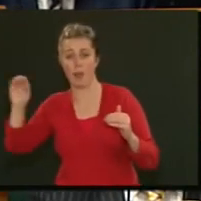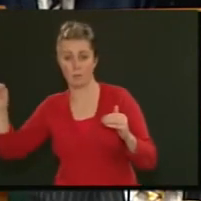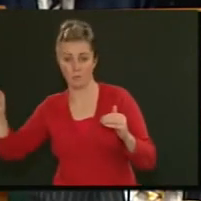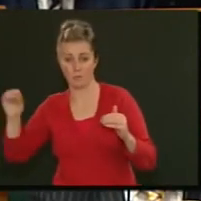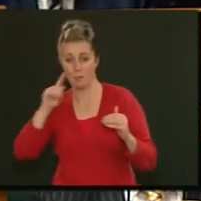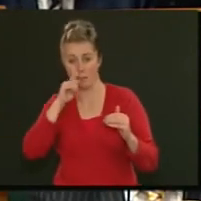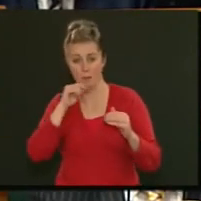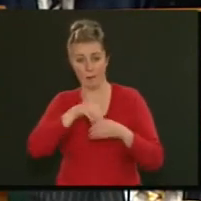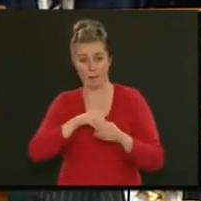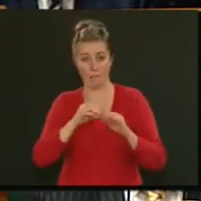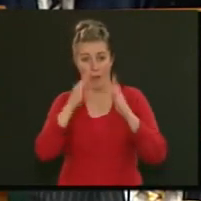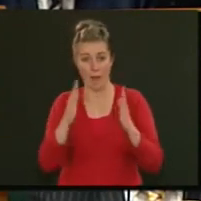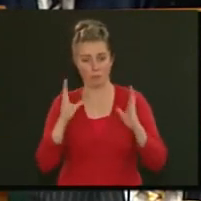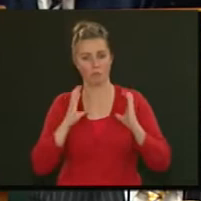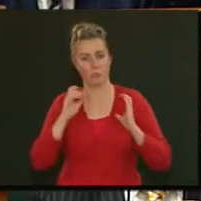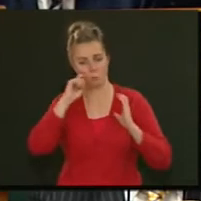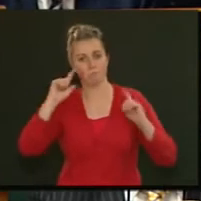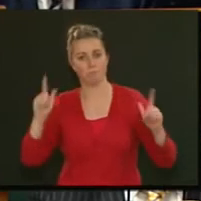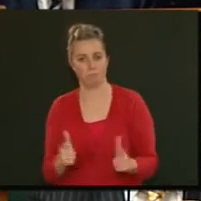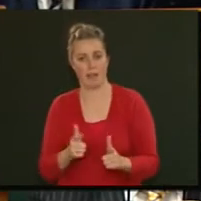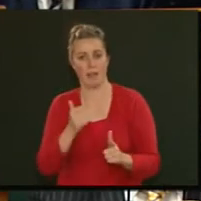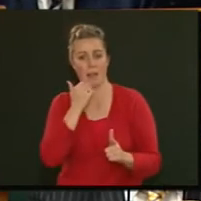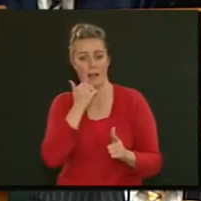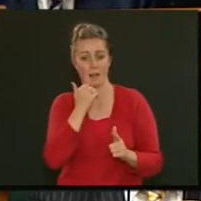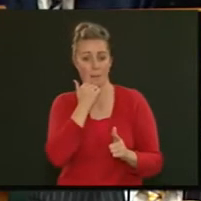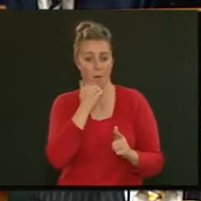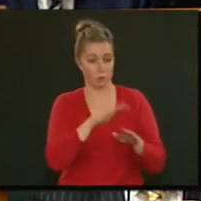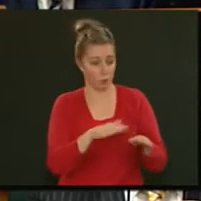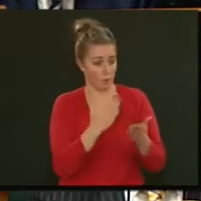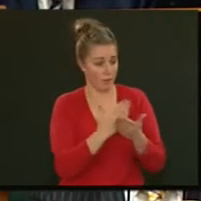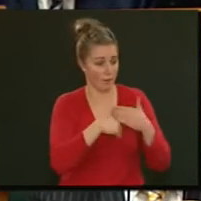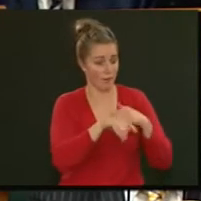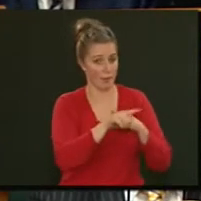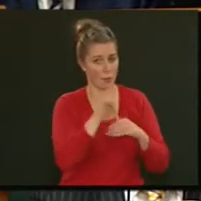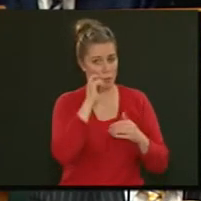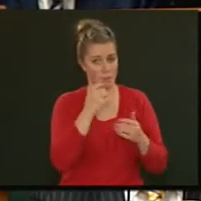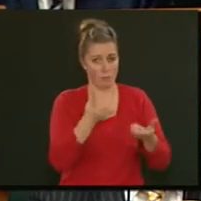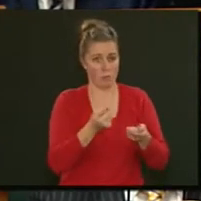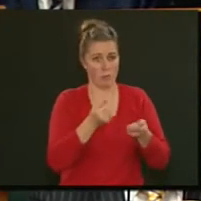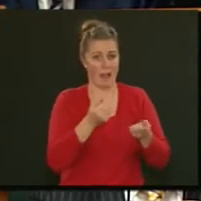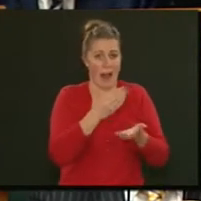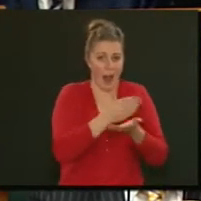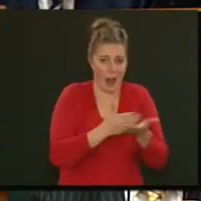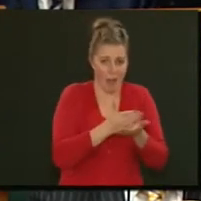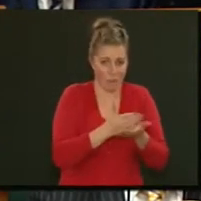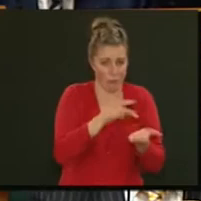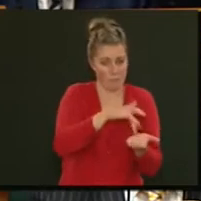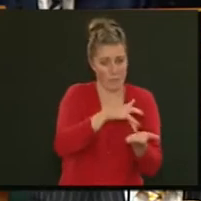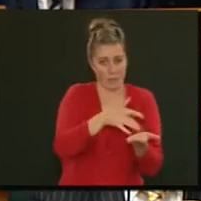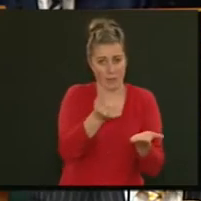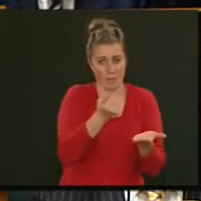stress and reduce the number of children living in families receiving less than half of the median income by